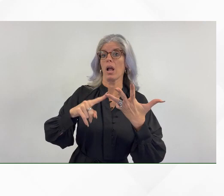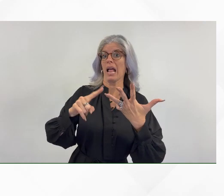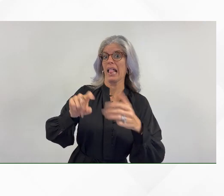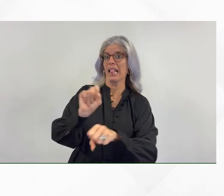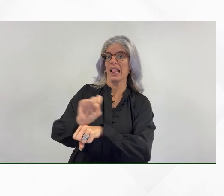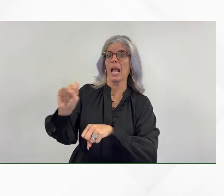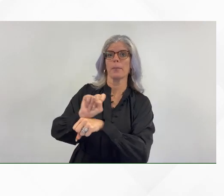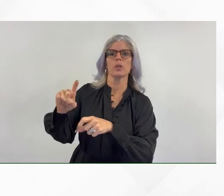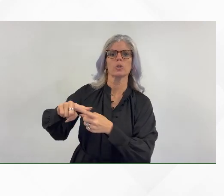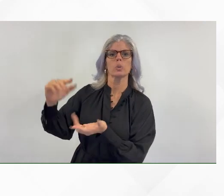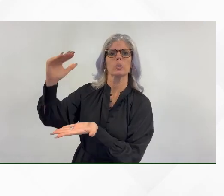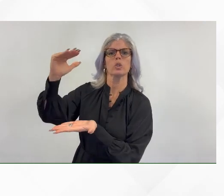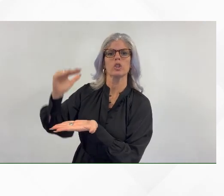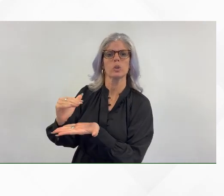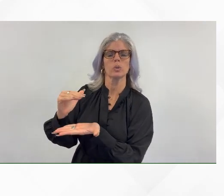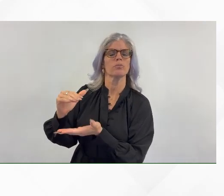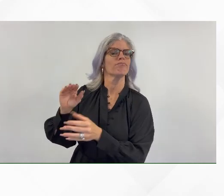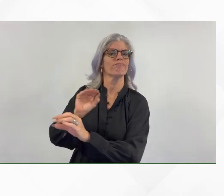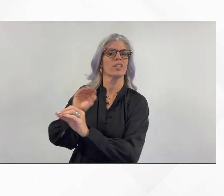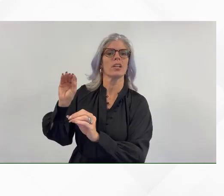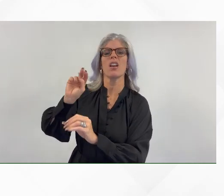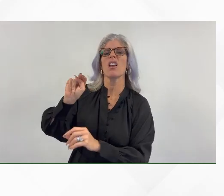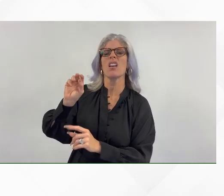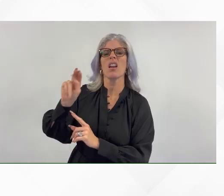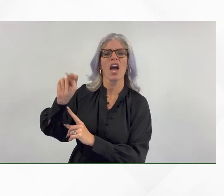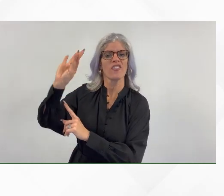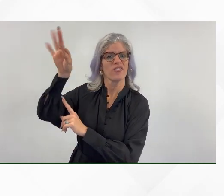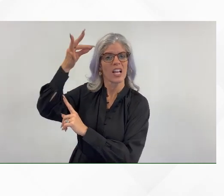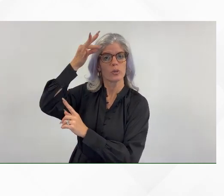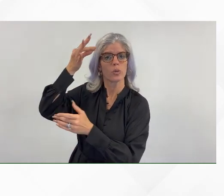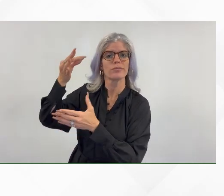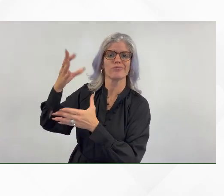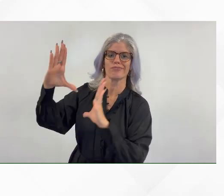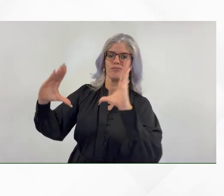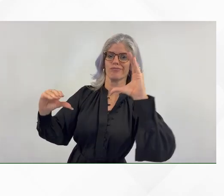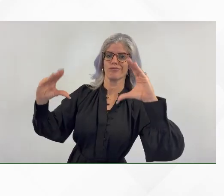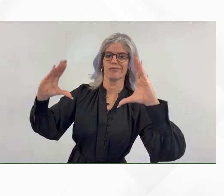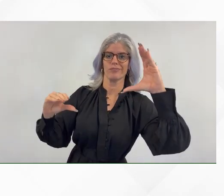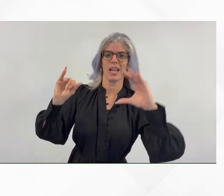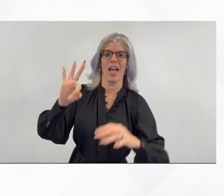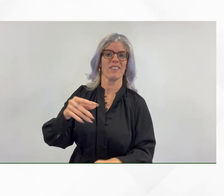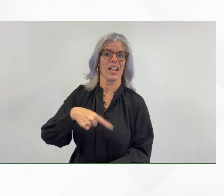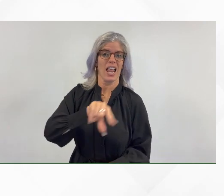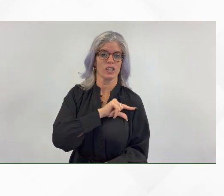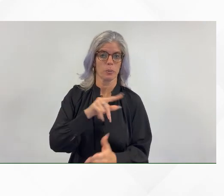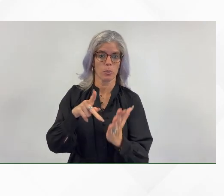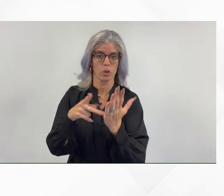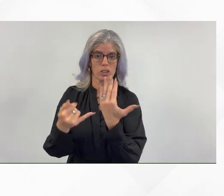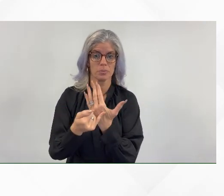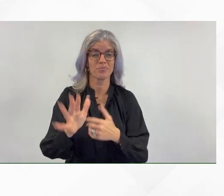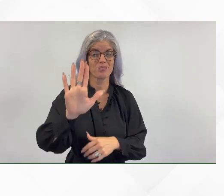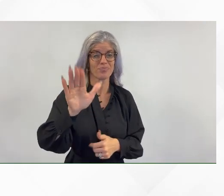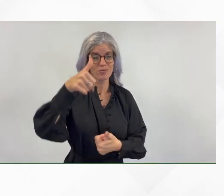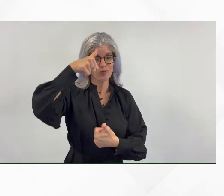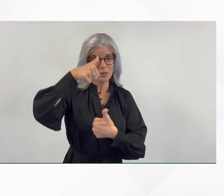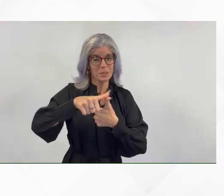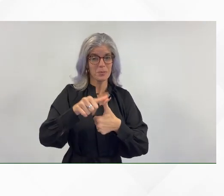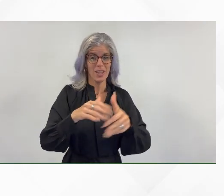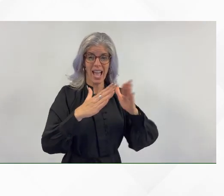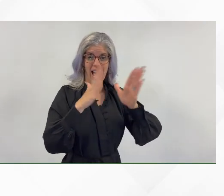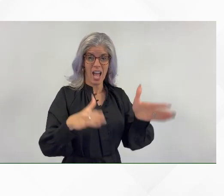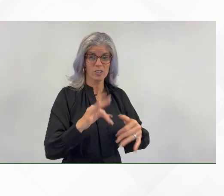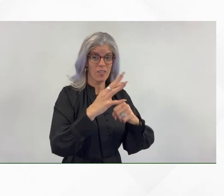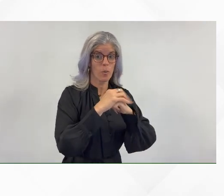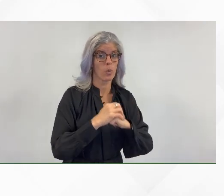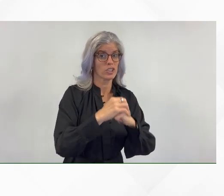you'll be responsible for. All donated resources being claimed must be documented. Make sure you show who, what,